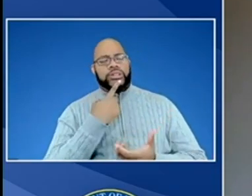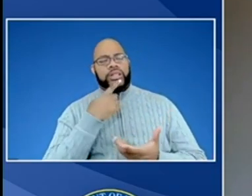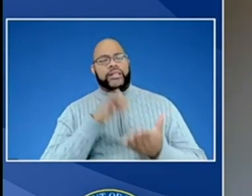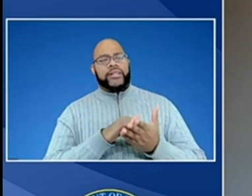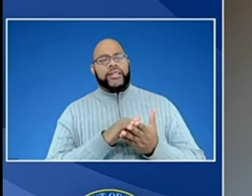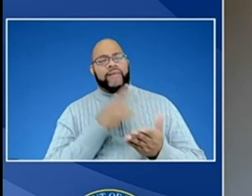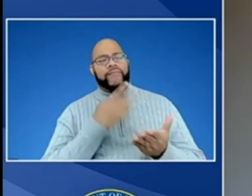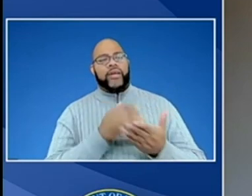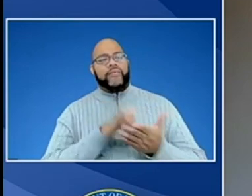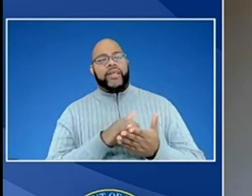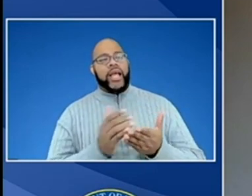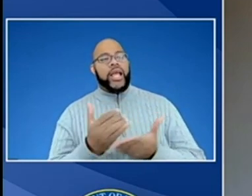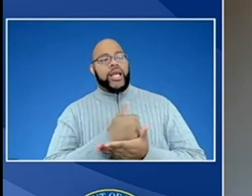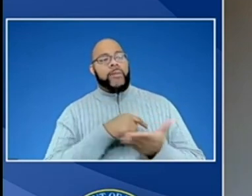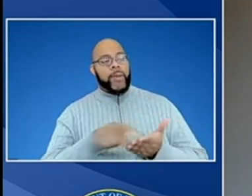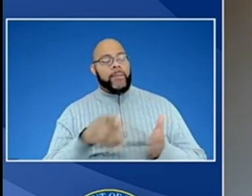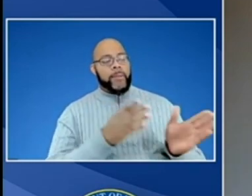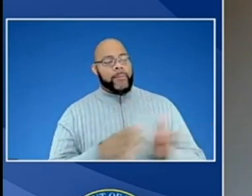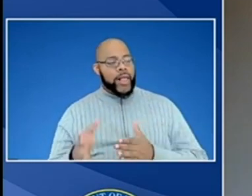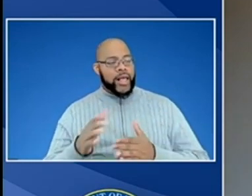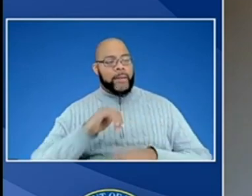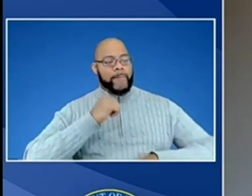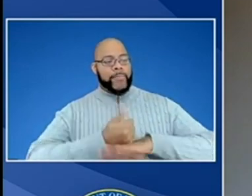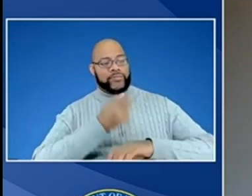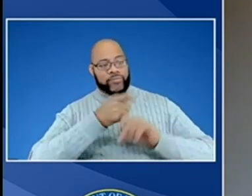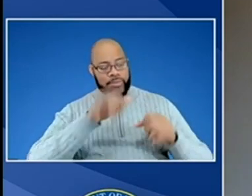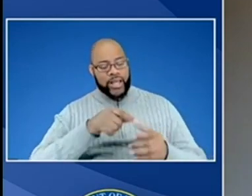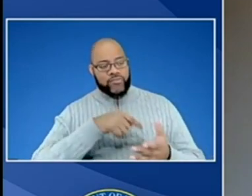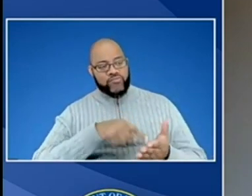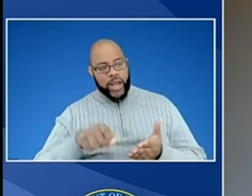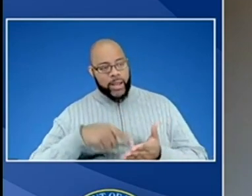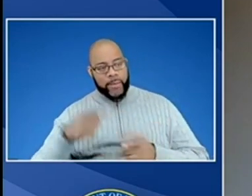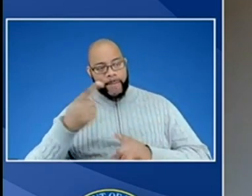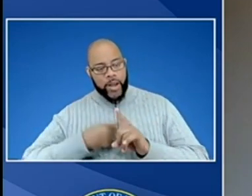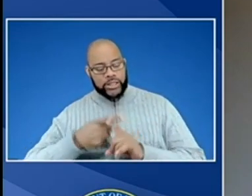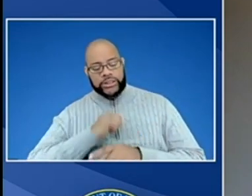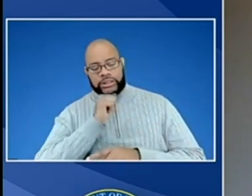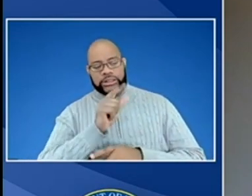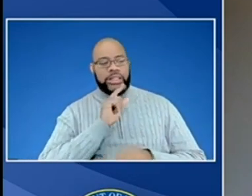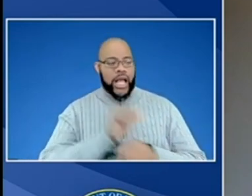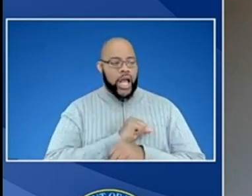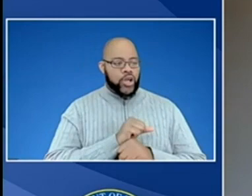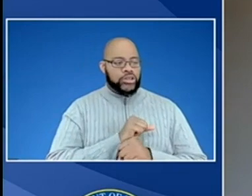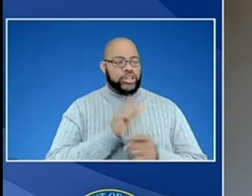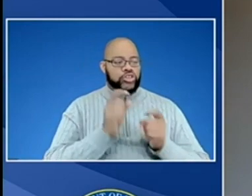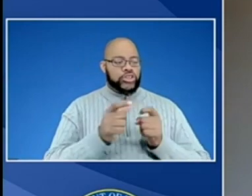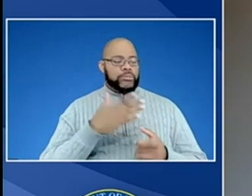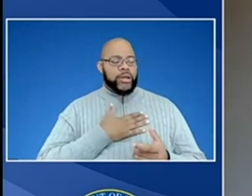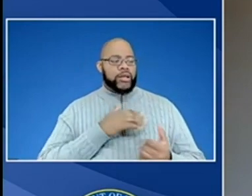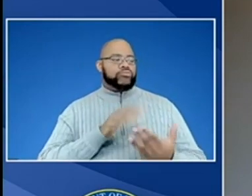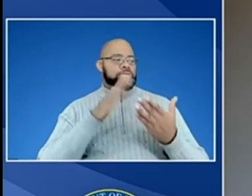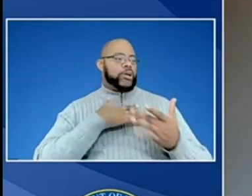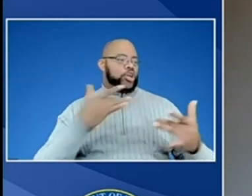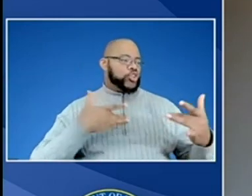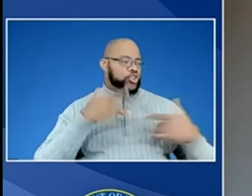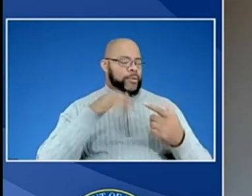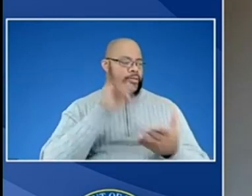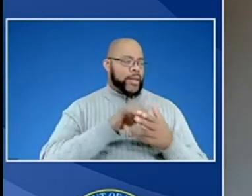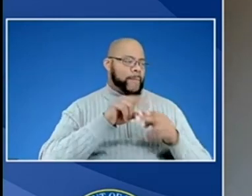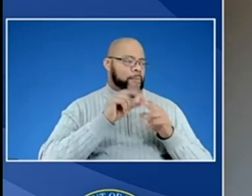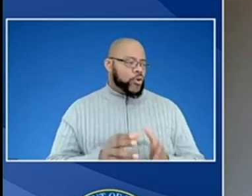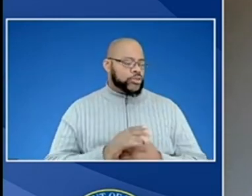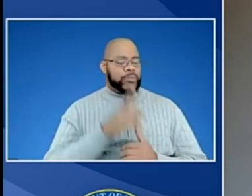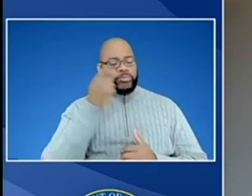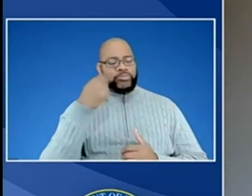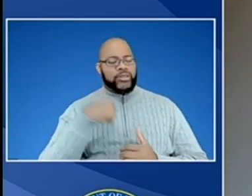fact that the income-driven repayment plans are based off of the repayment months doesn't actually address my concern about these borrowers,